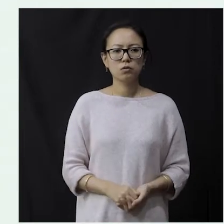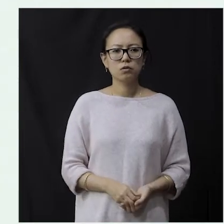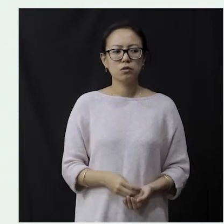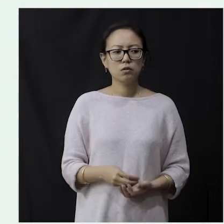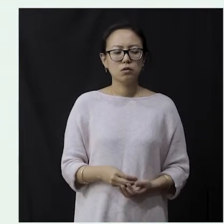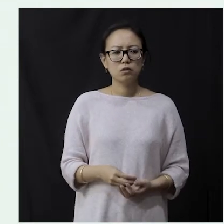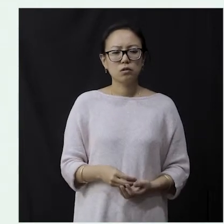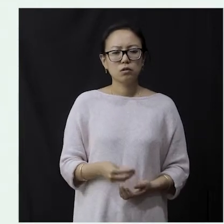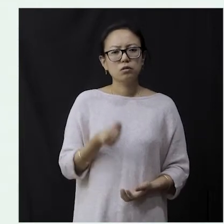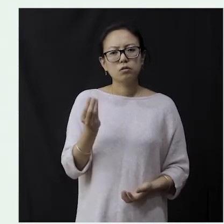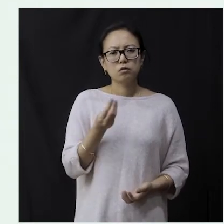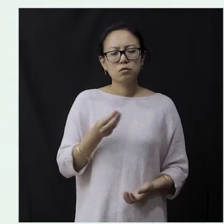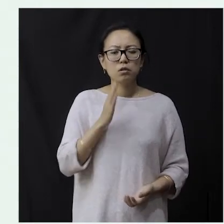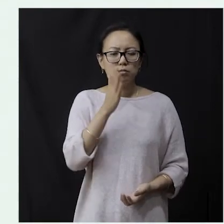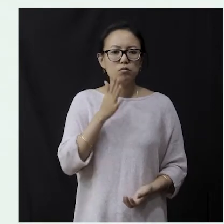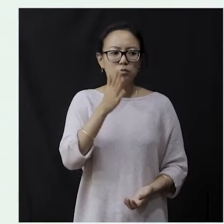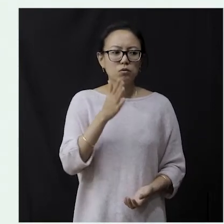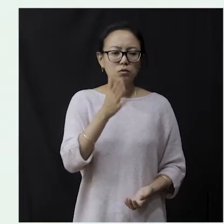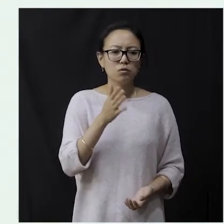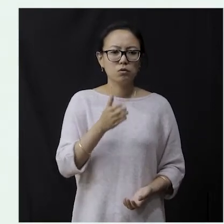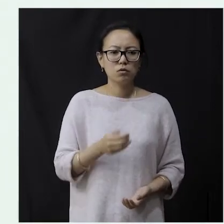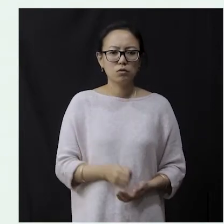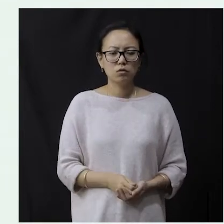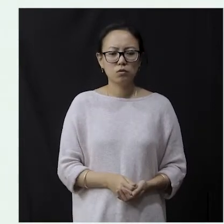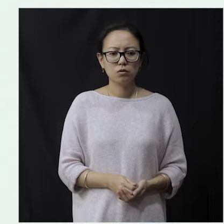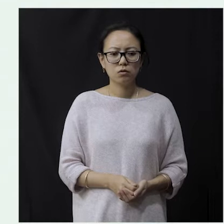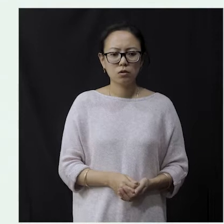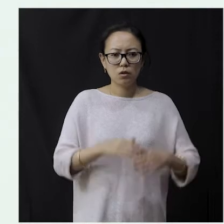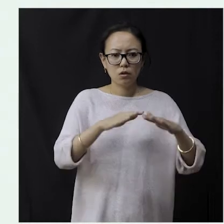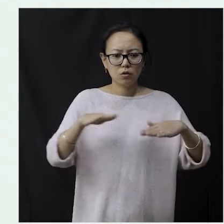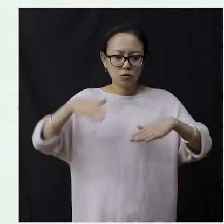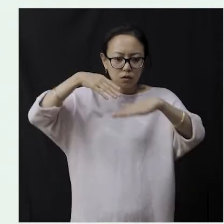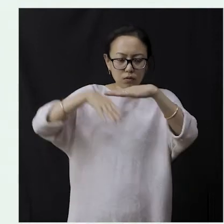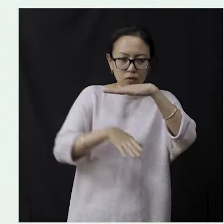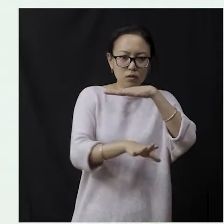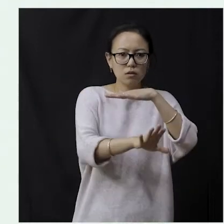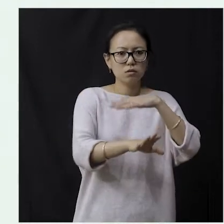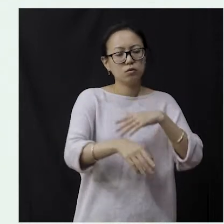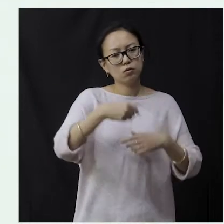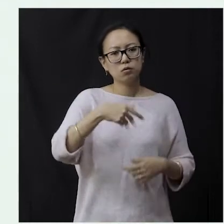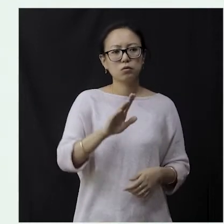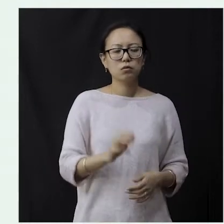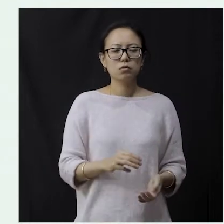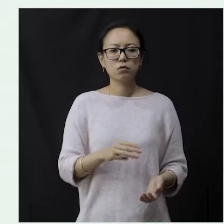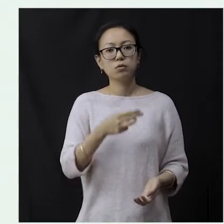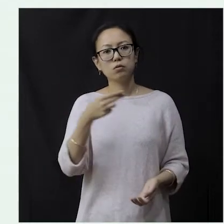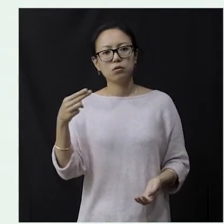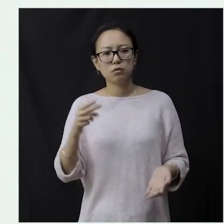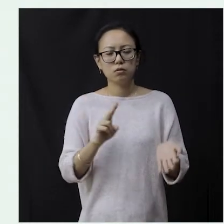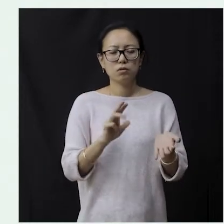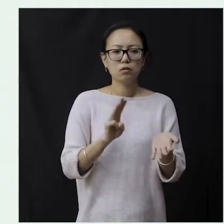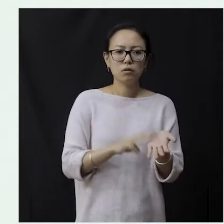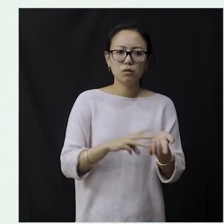Some of the train, they run underground, also known as metro train. All right, then we